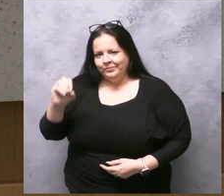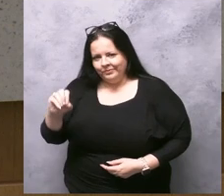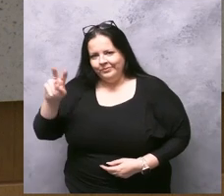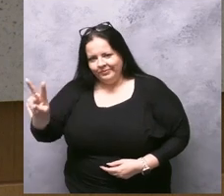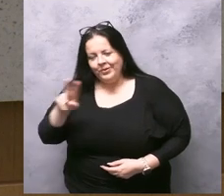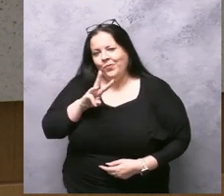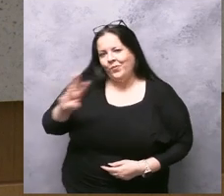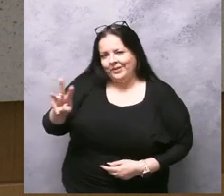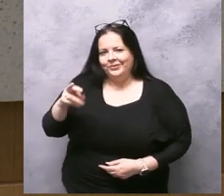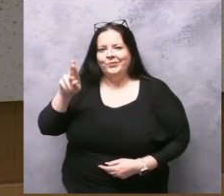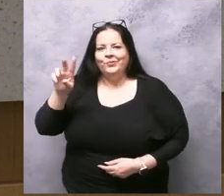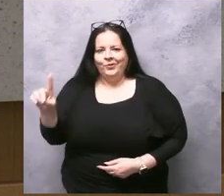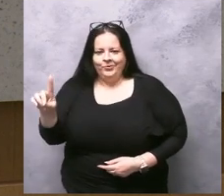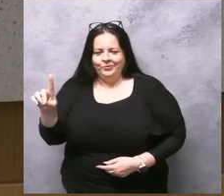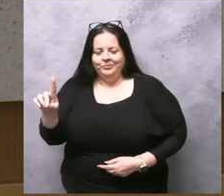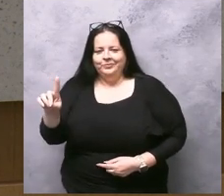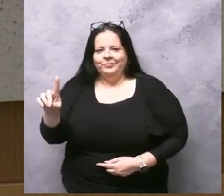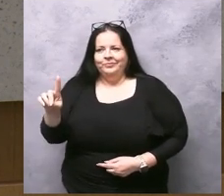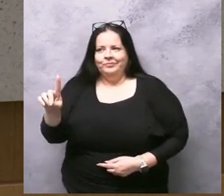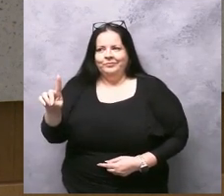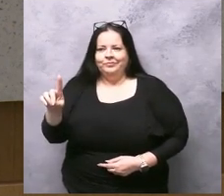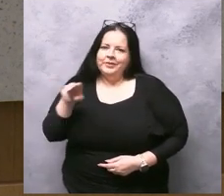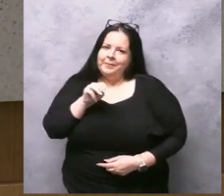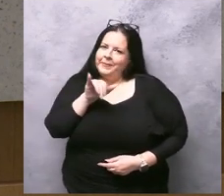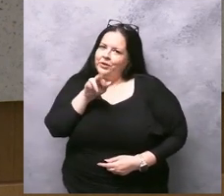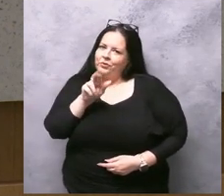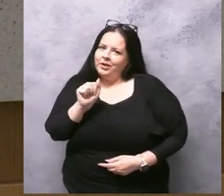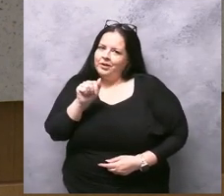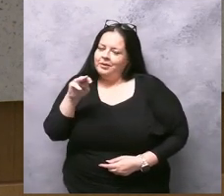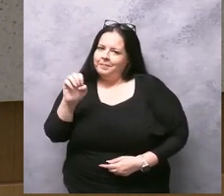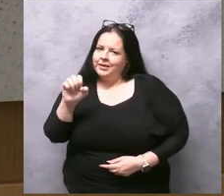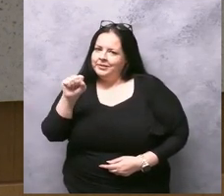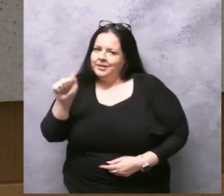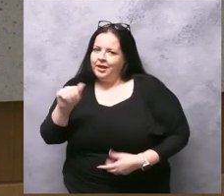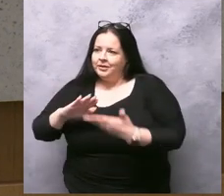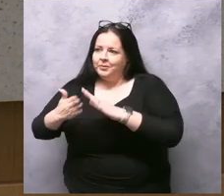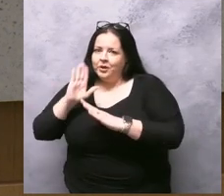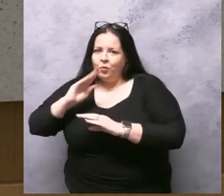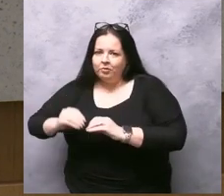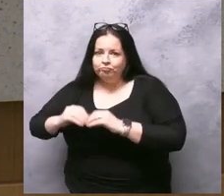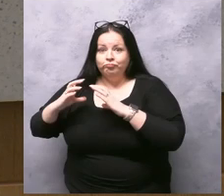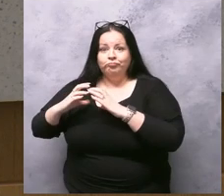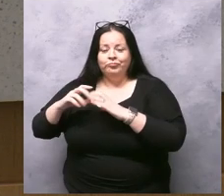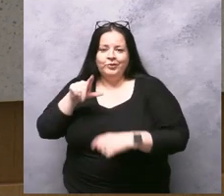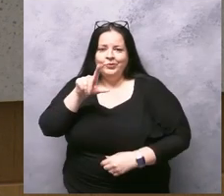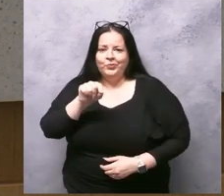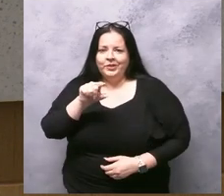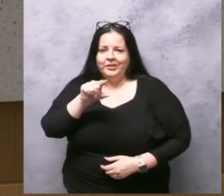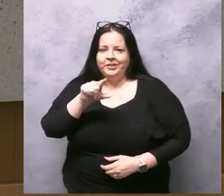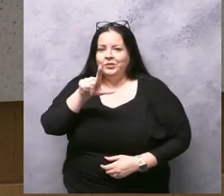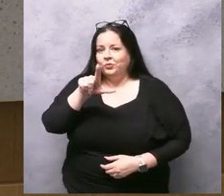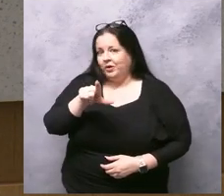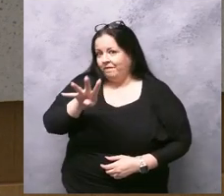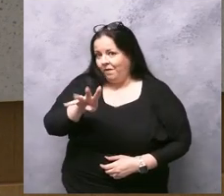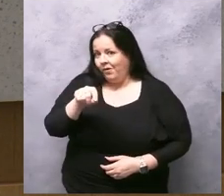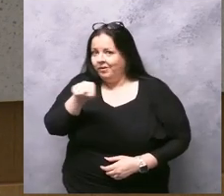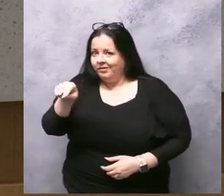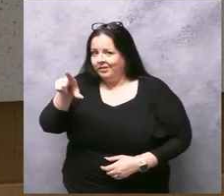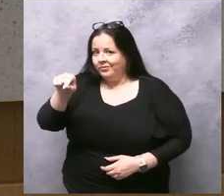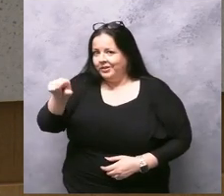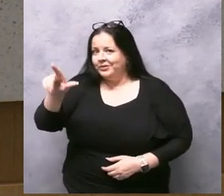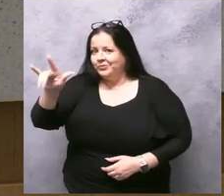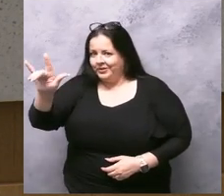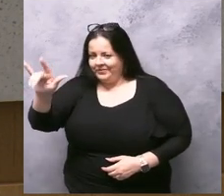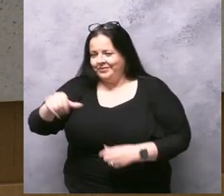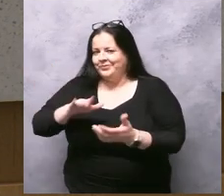20002 West Road in the Mira Mesa community and is set to open in 24-25 school year. It is my